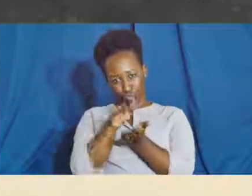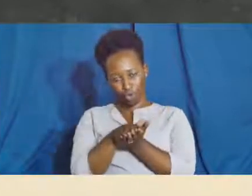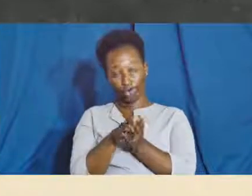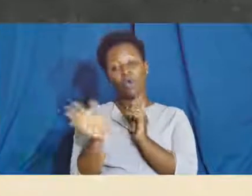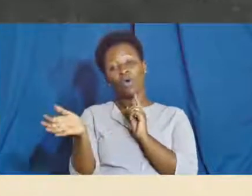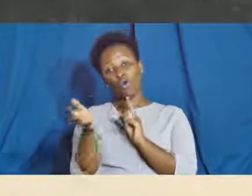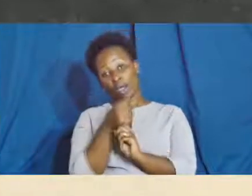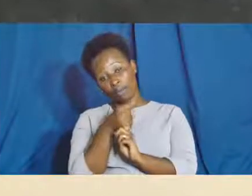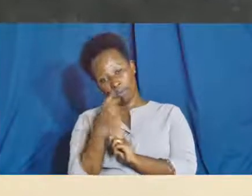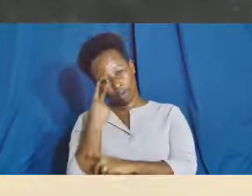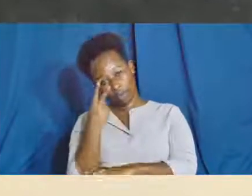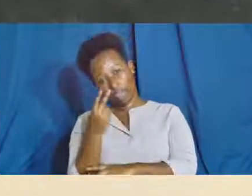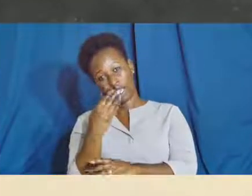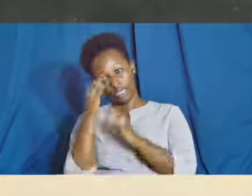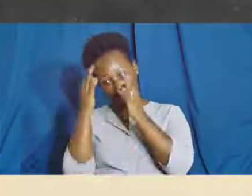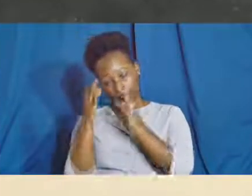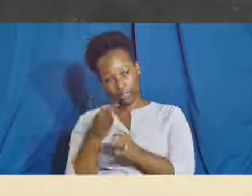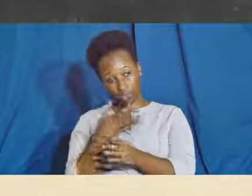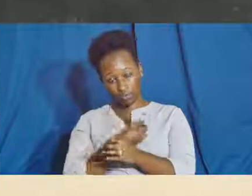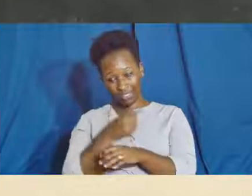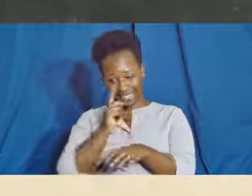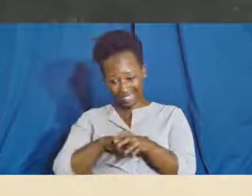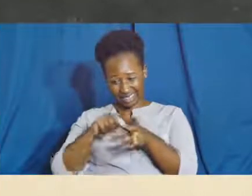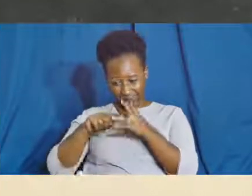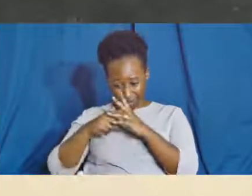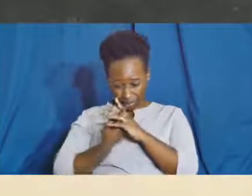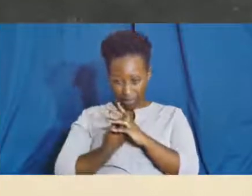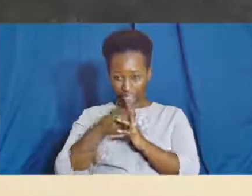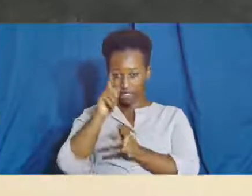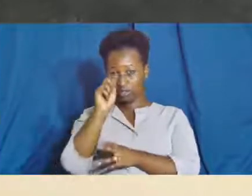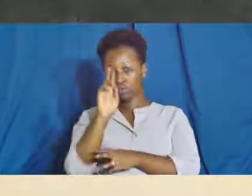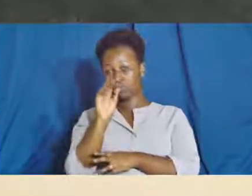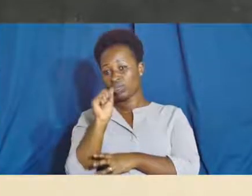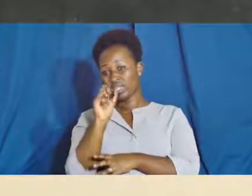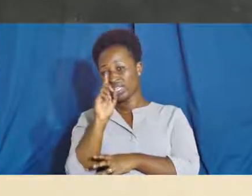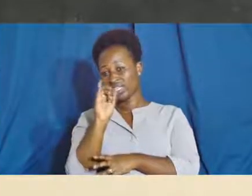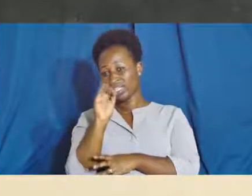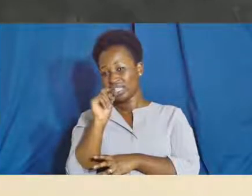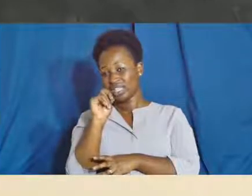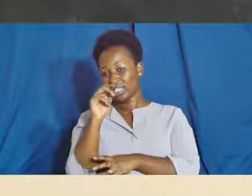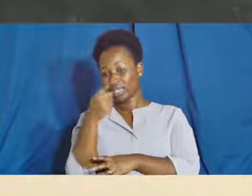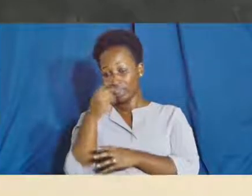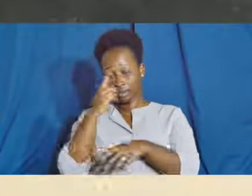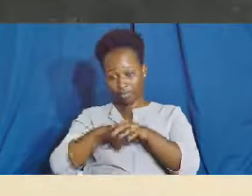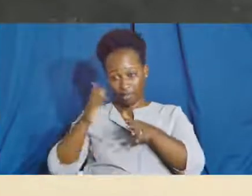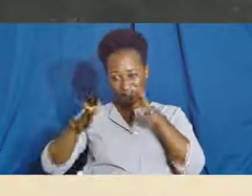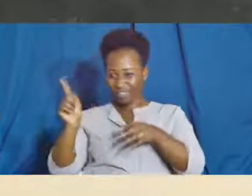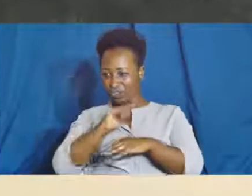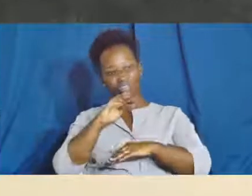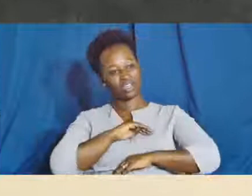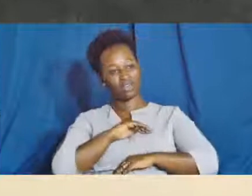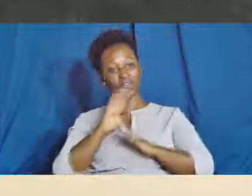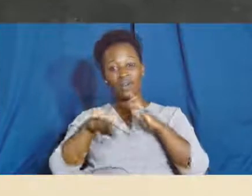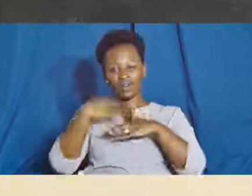find that the goods that you have at the beginning of the trading period are not enough. And therefore,